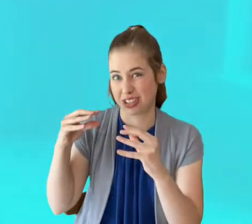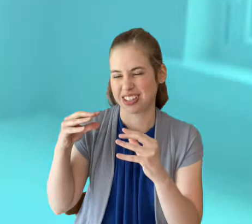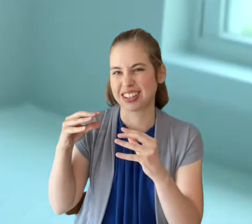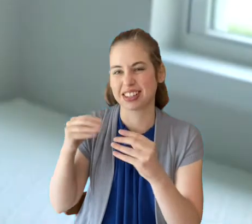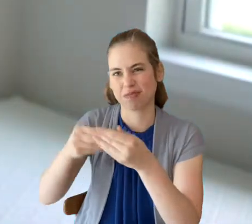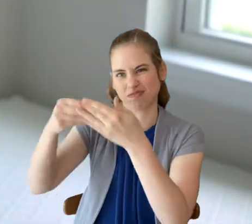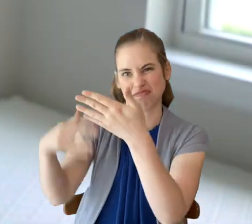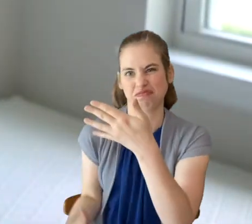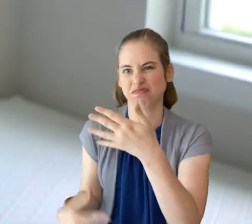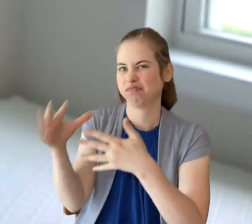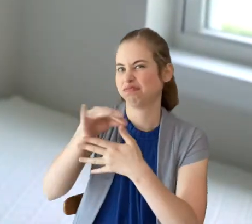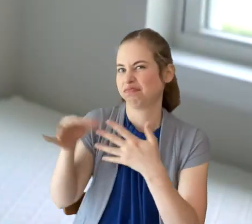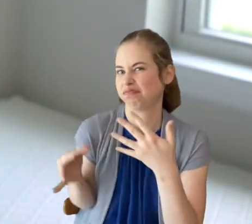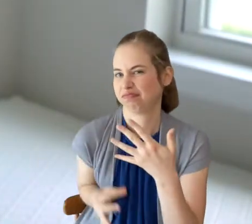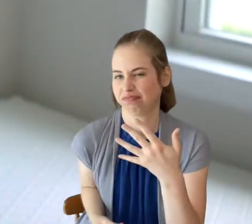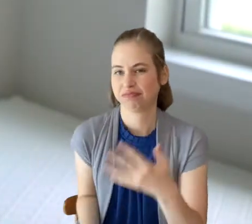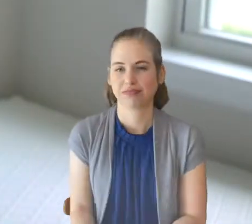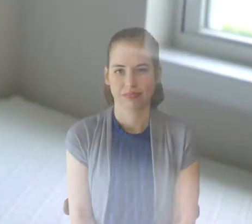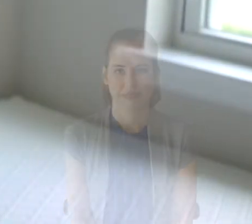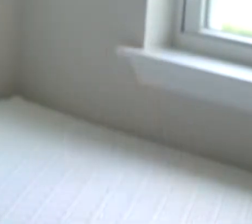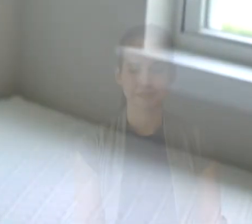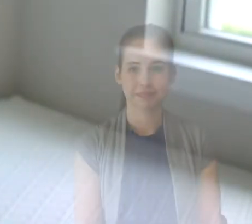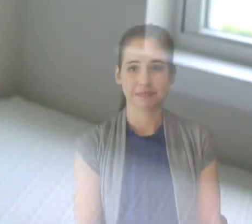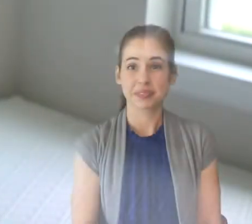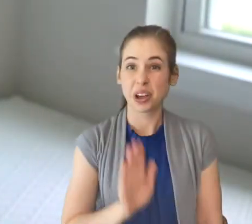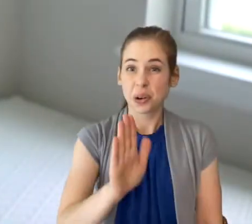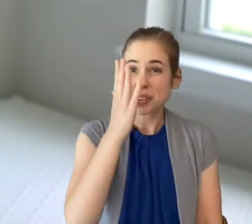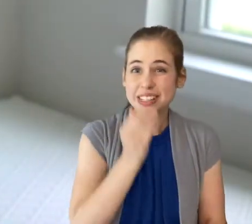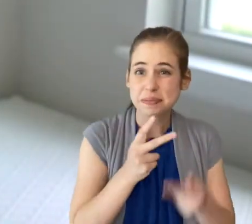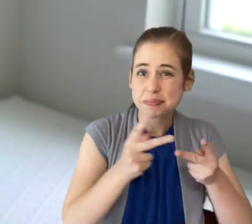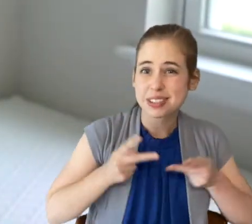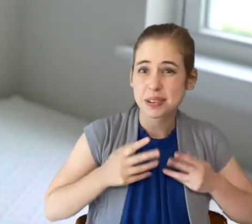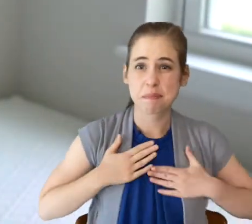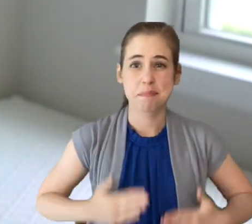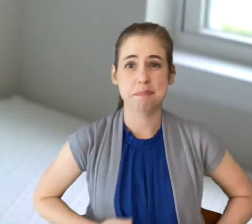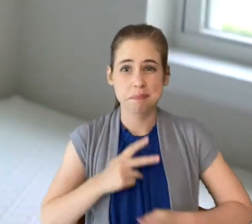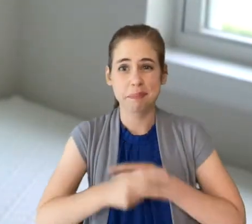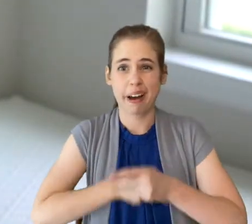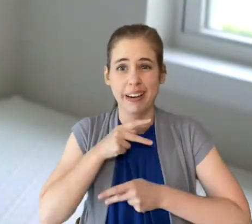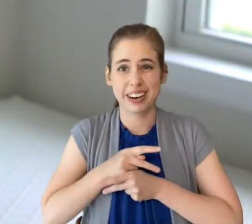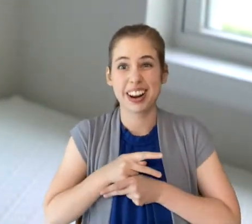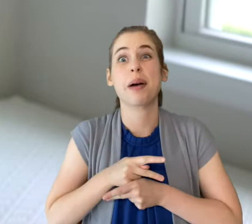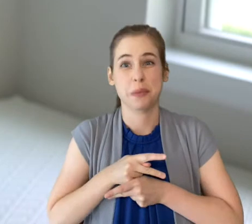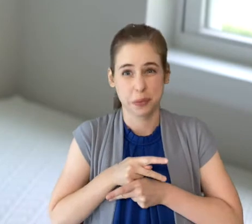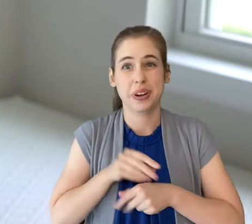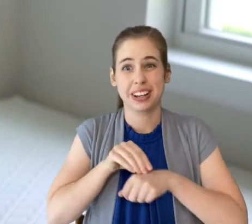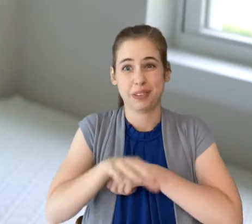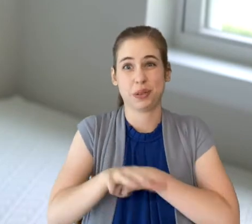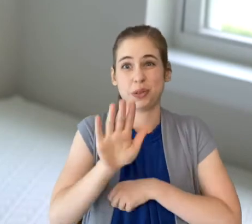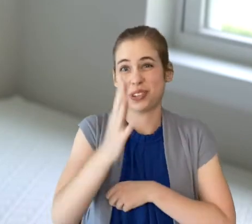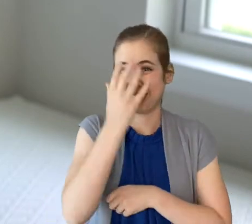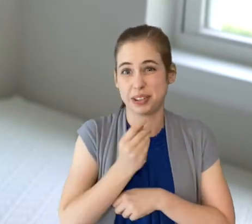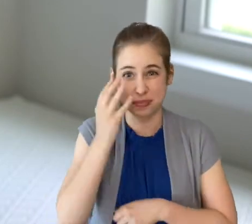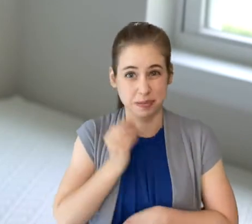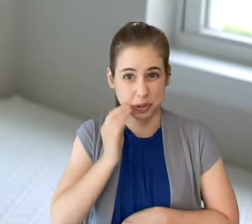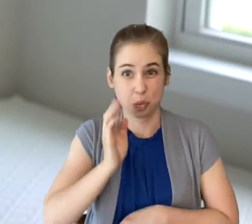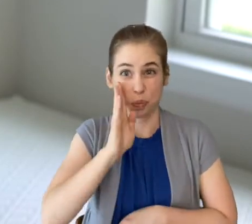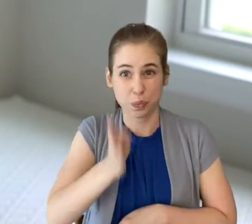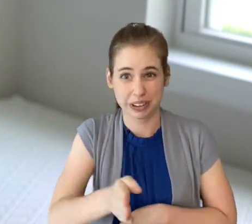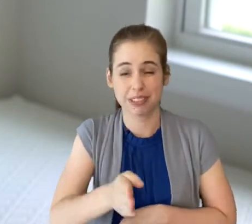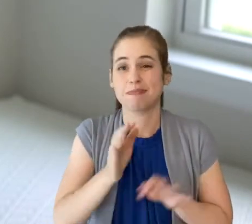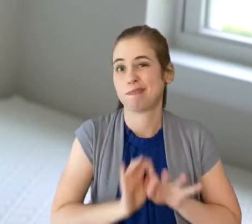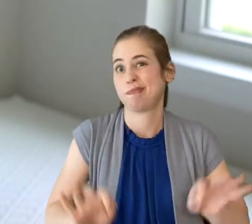Your sleep position and your body type have a lot to do with your sleep experience. Heavier individuals experience different